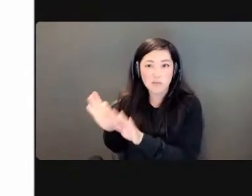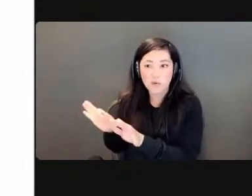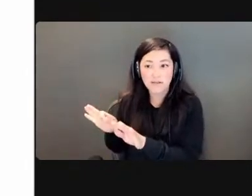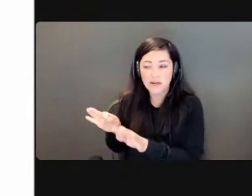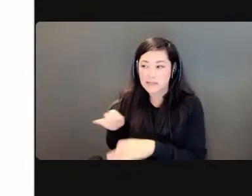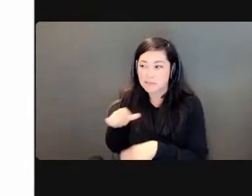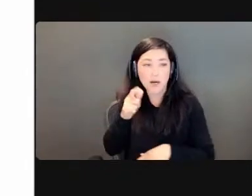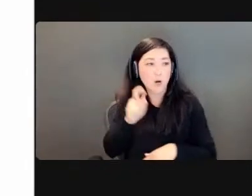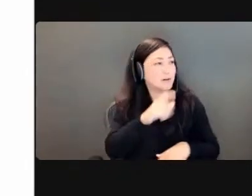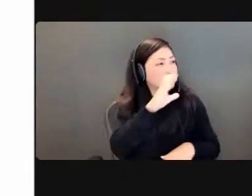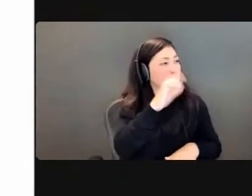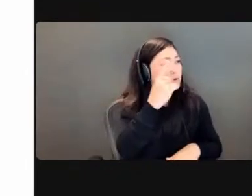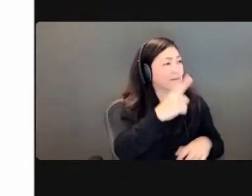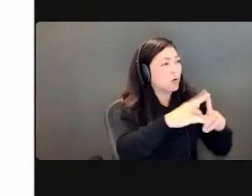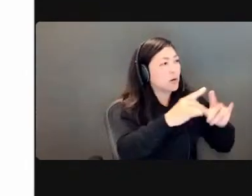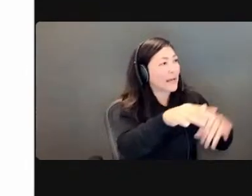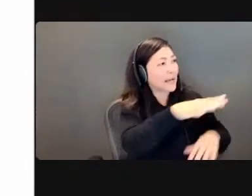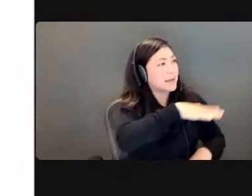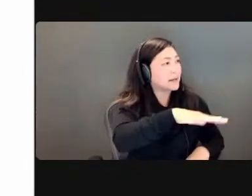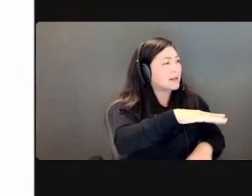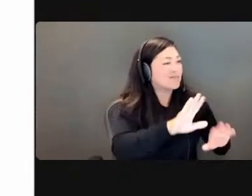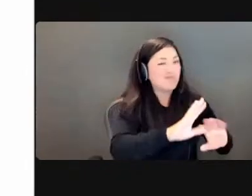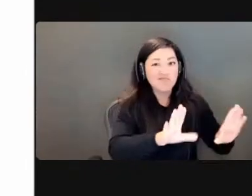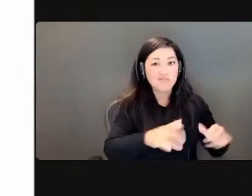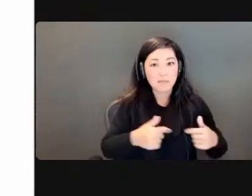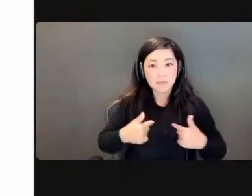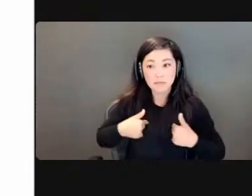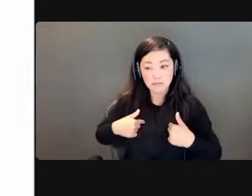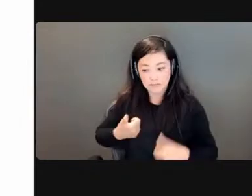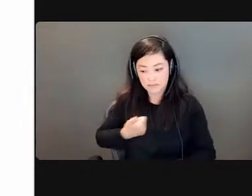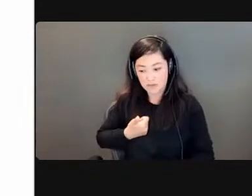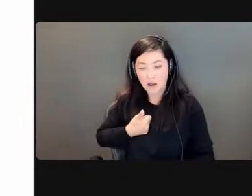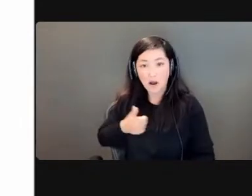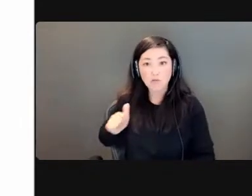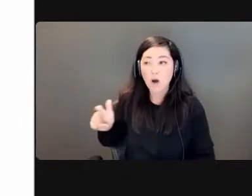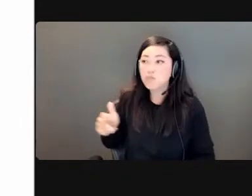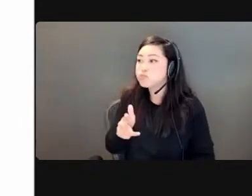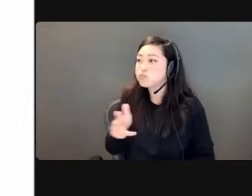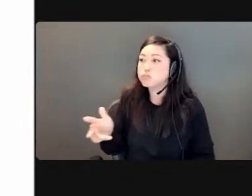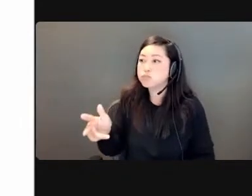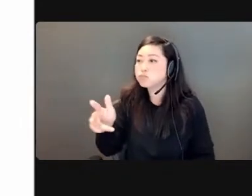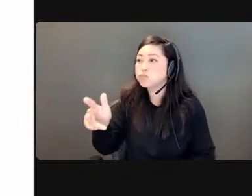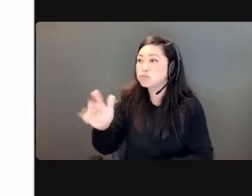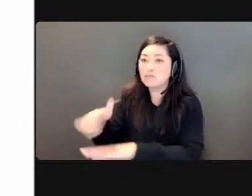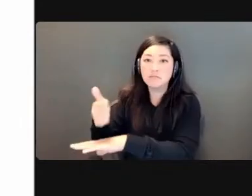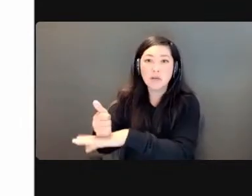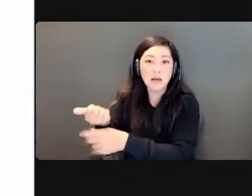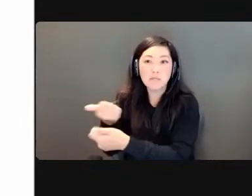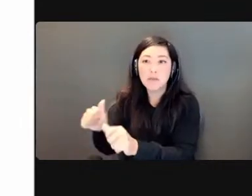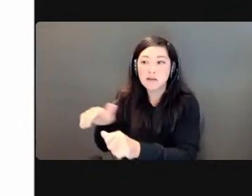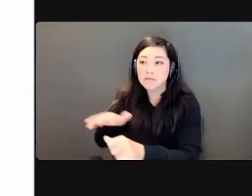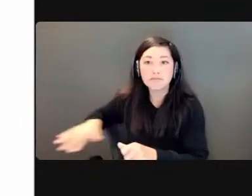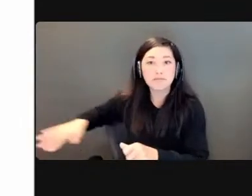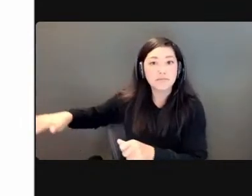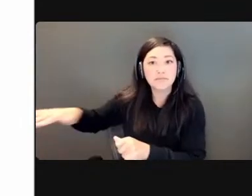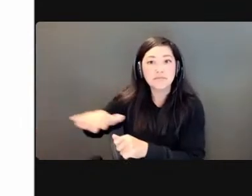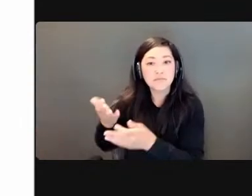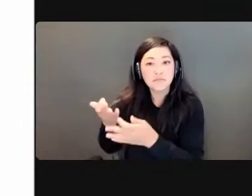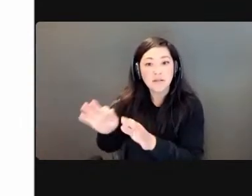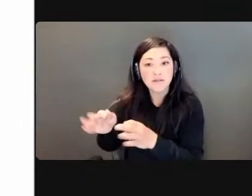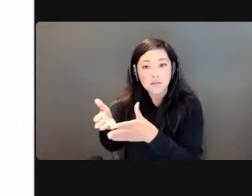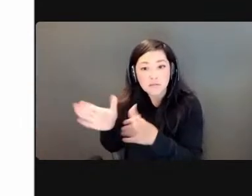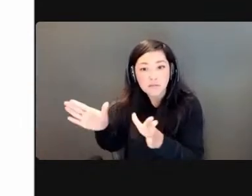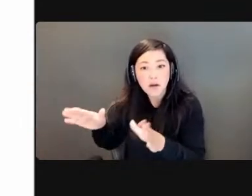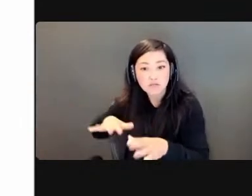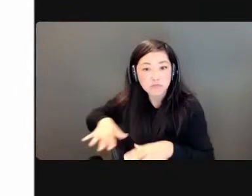in established campgrounds anymore. I could go camp off forestry roads or free public